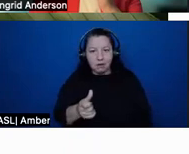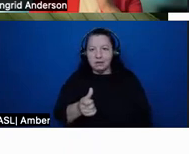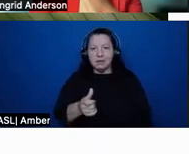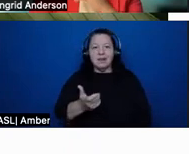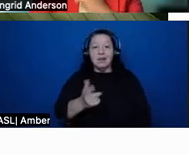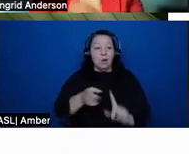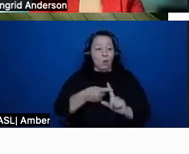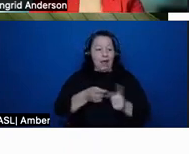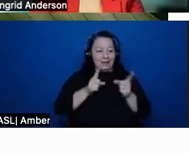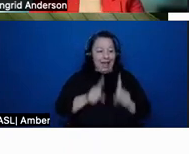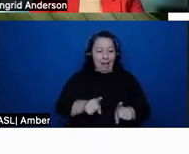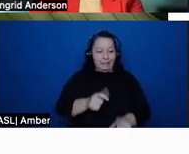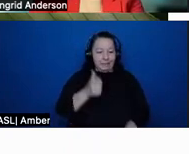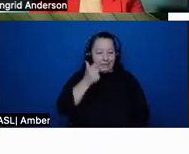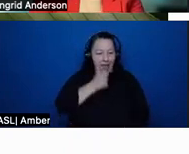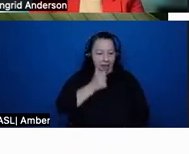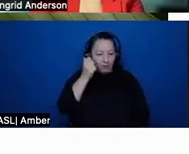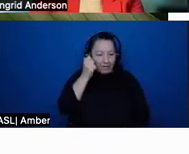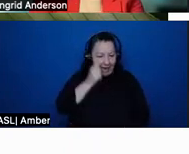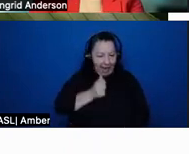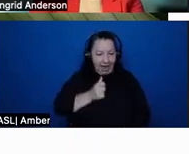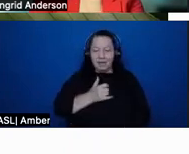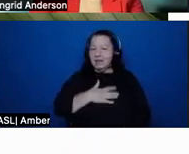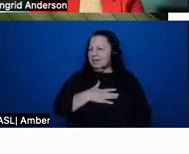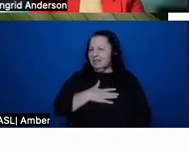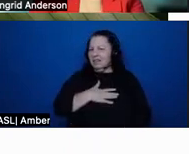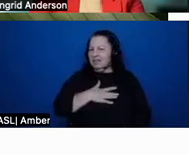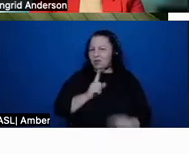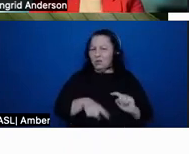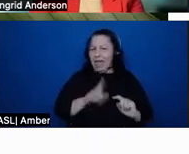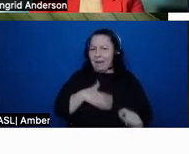you every single day, they can't get upset all the time,